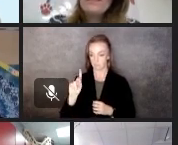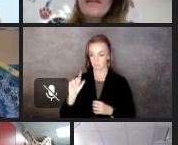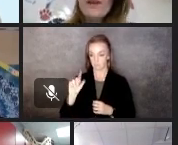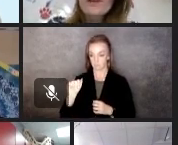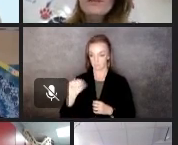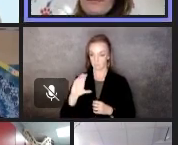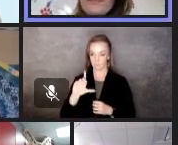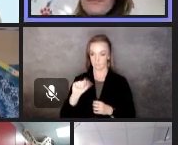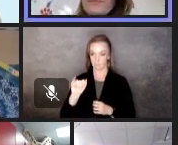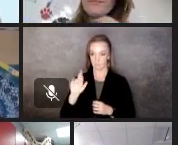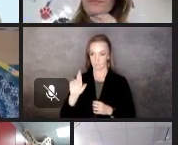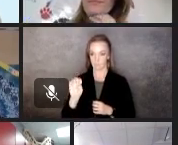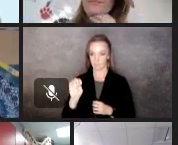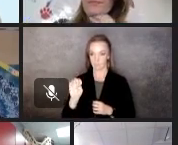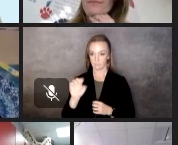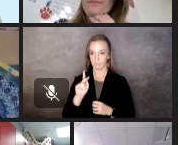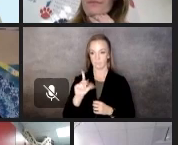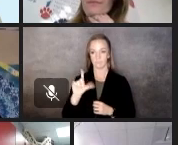Here.